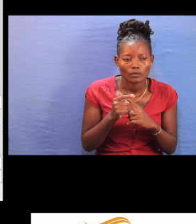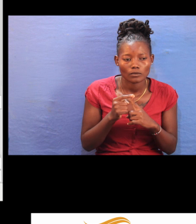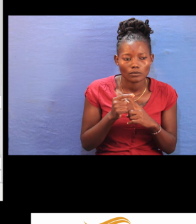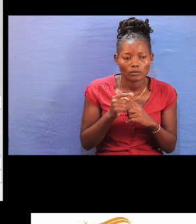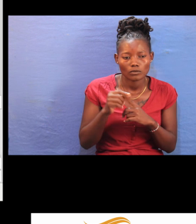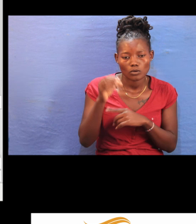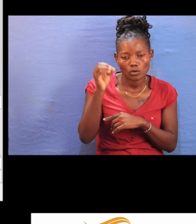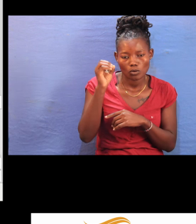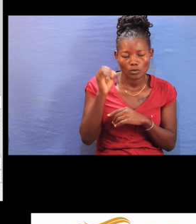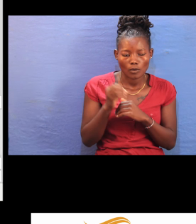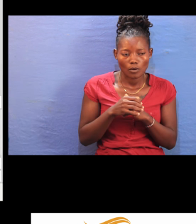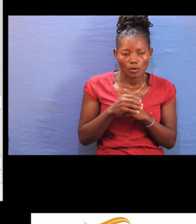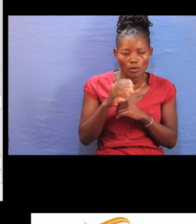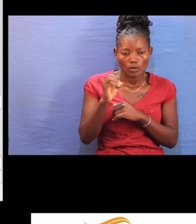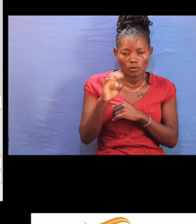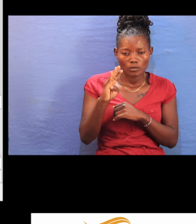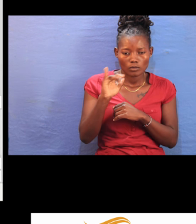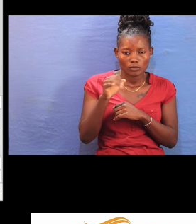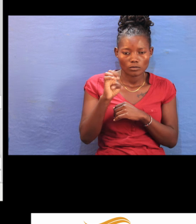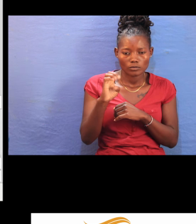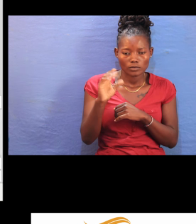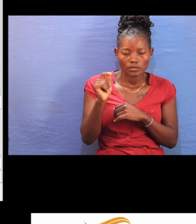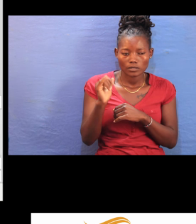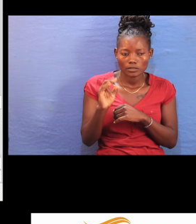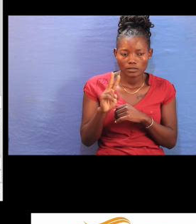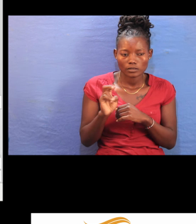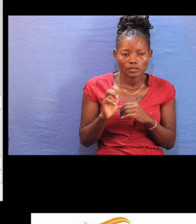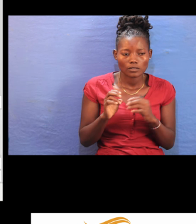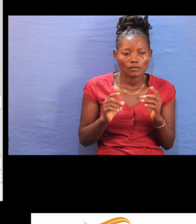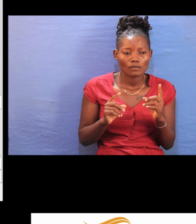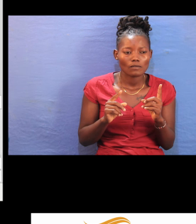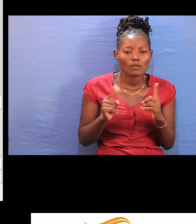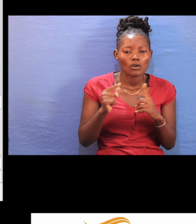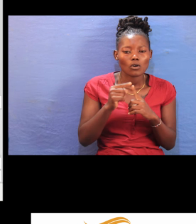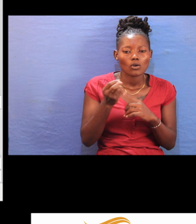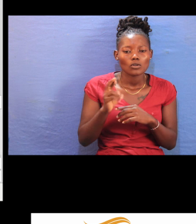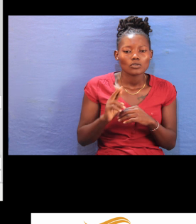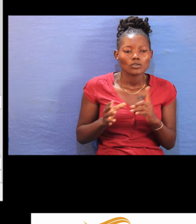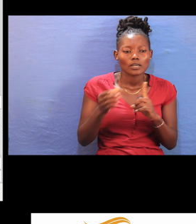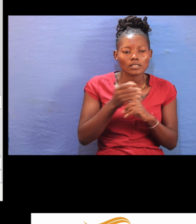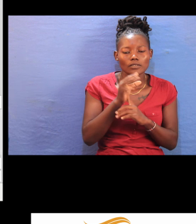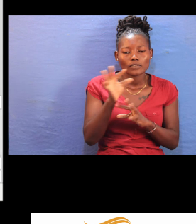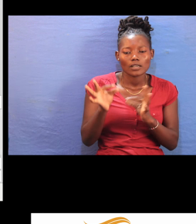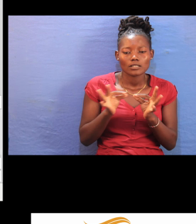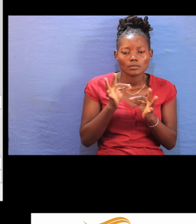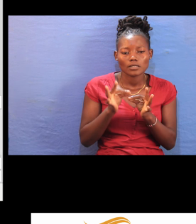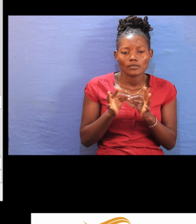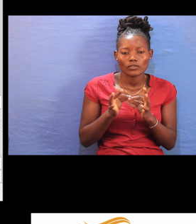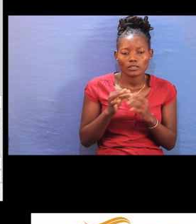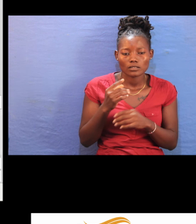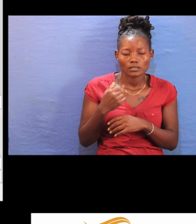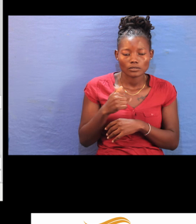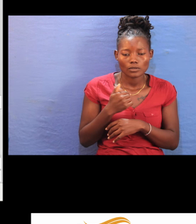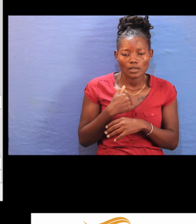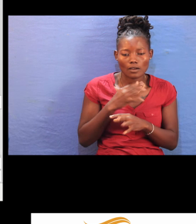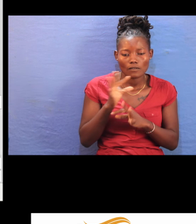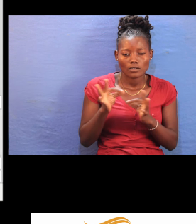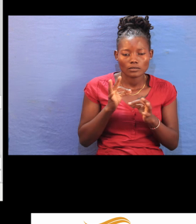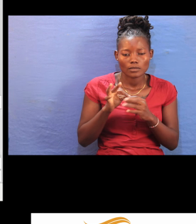are achieving a specific standard of proficiency on a task, and that's usually within a specific time